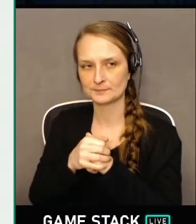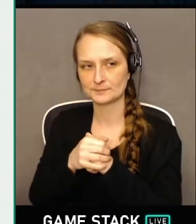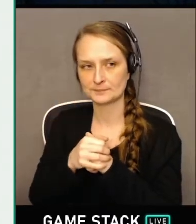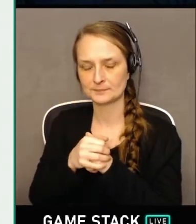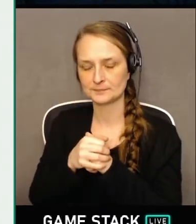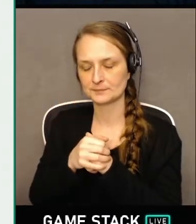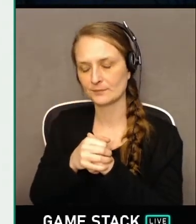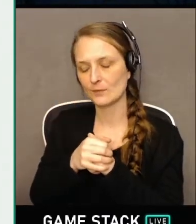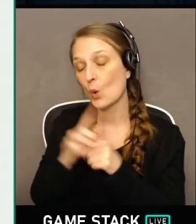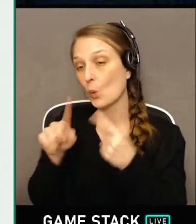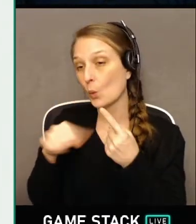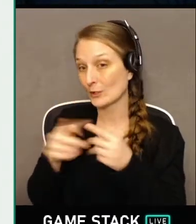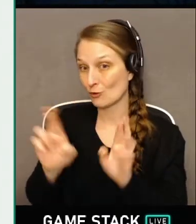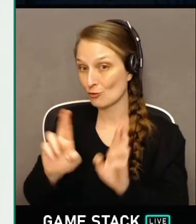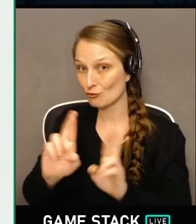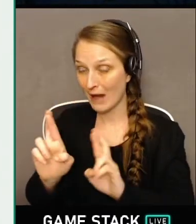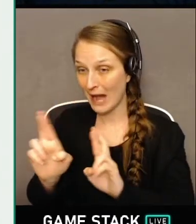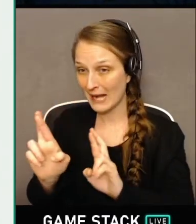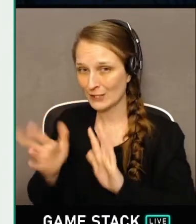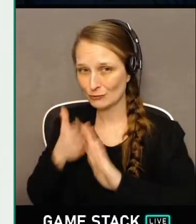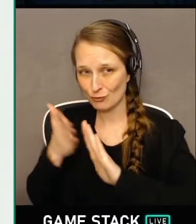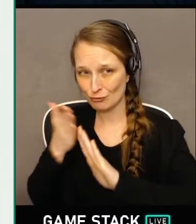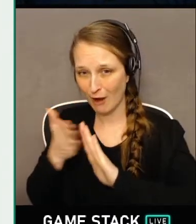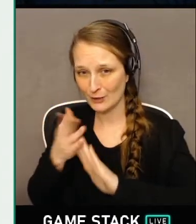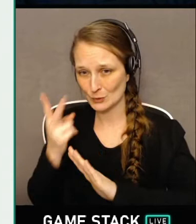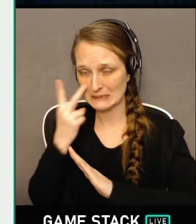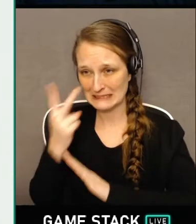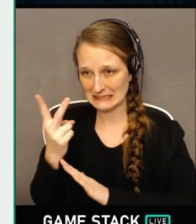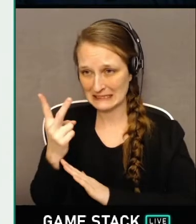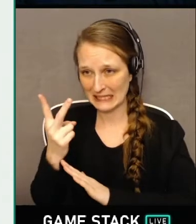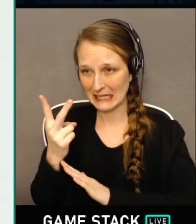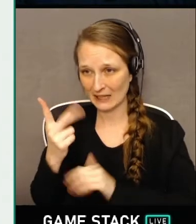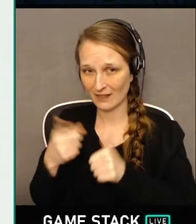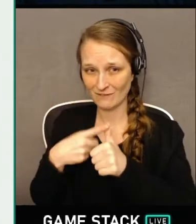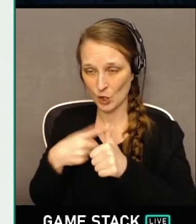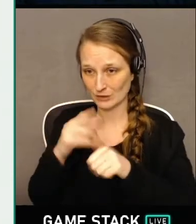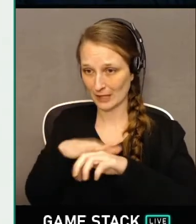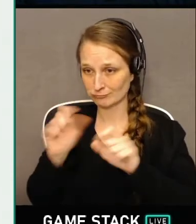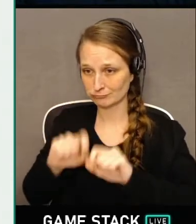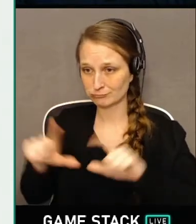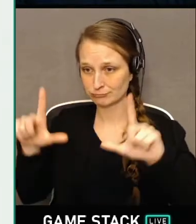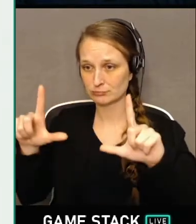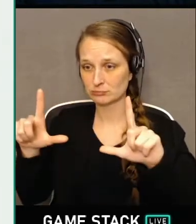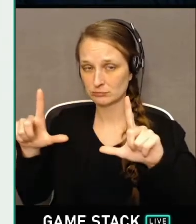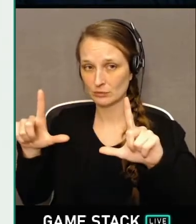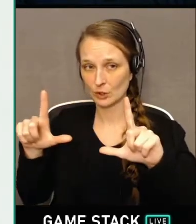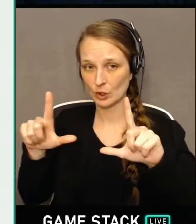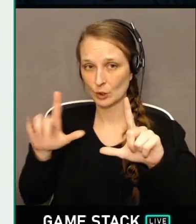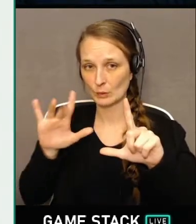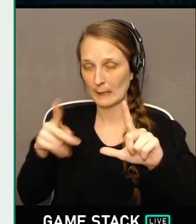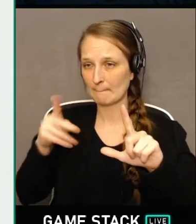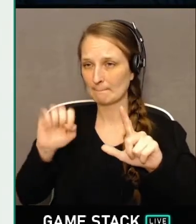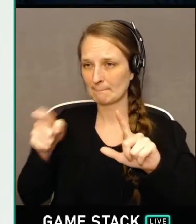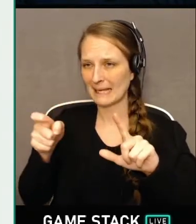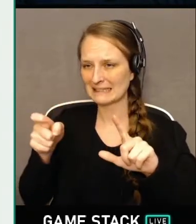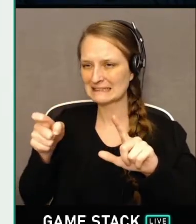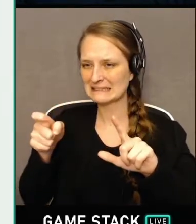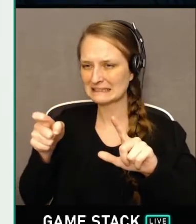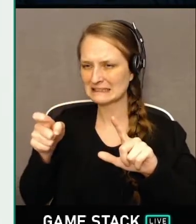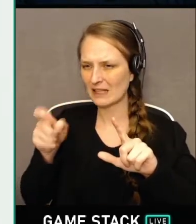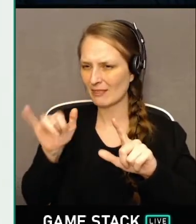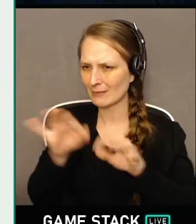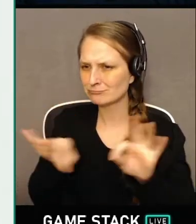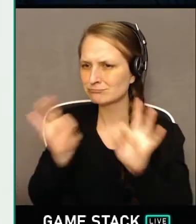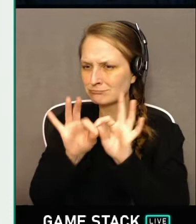Once you are ready to run and see the first triangle showing up on your monitor, you will need Pix, the essential tool that helps develop,